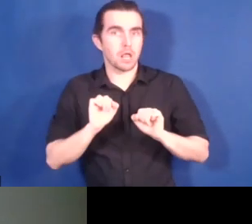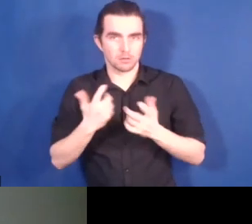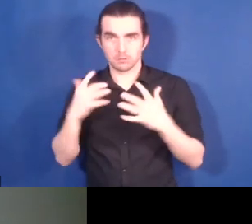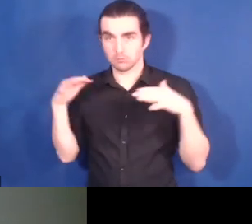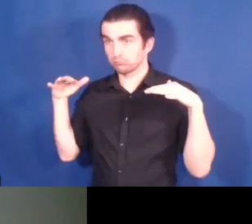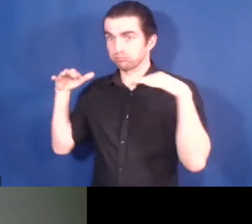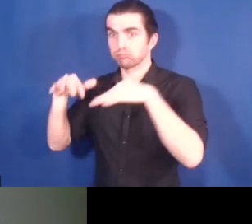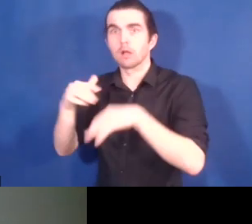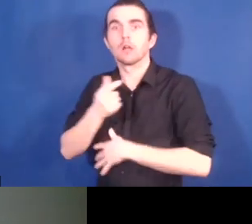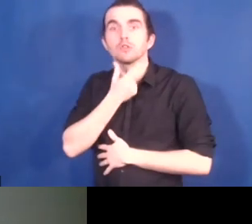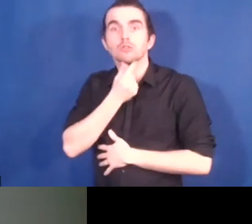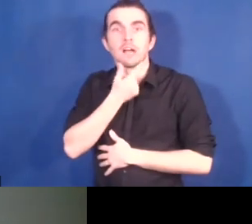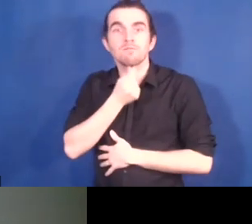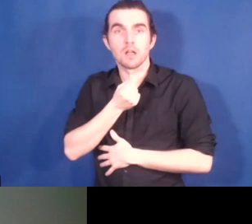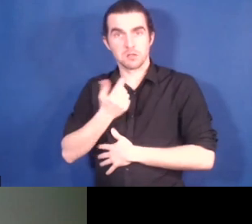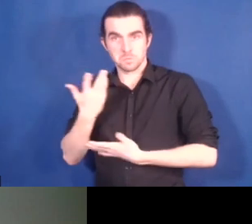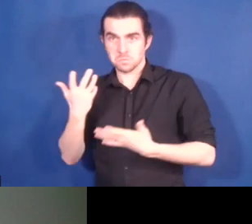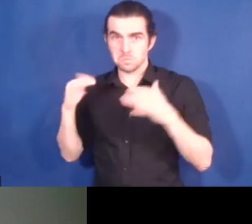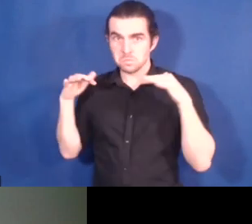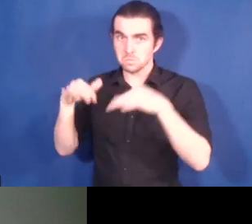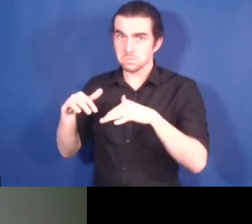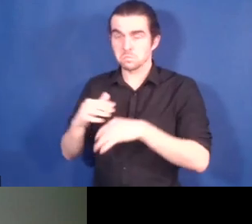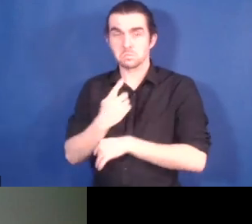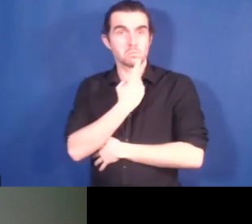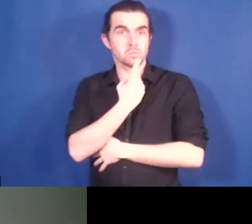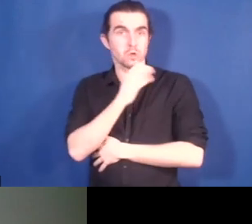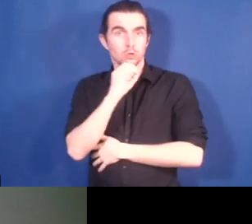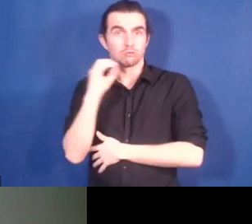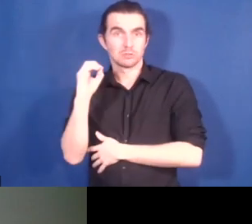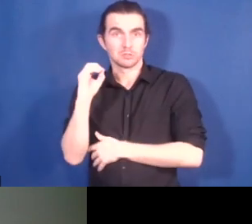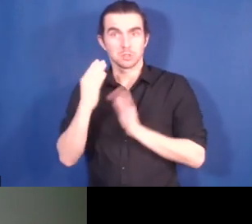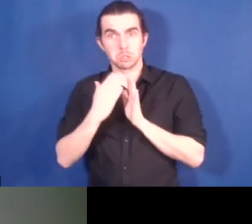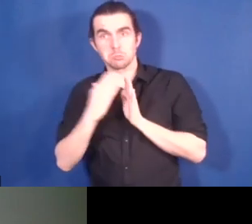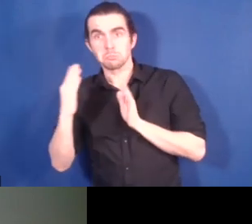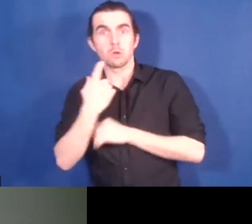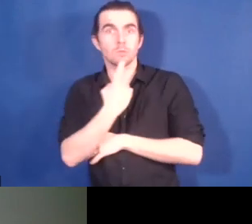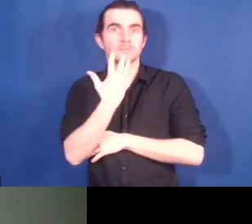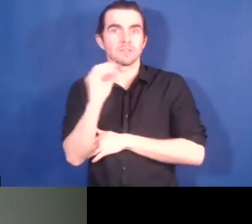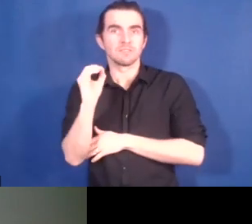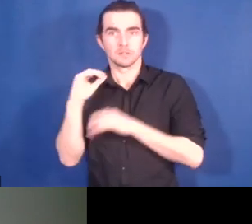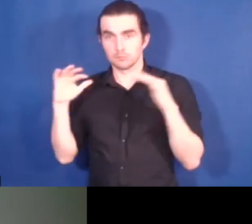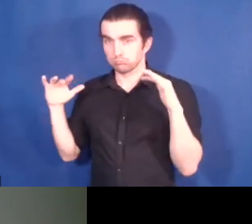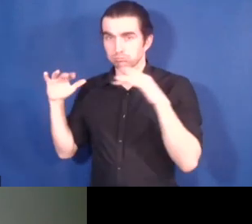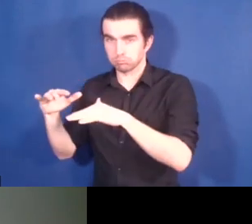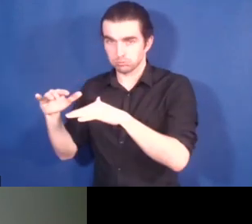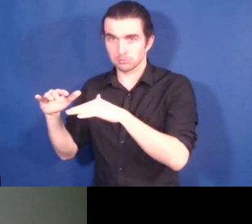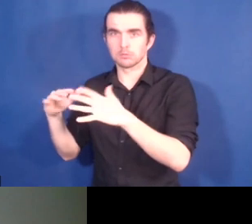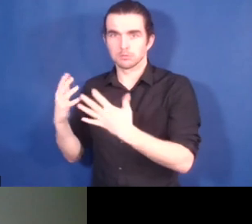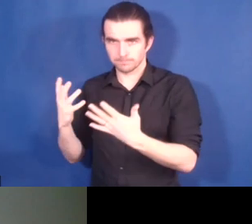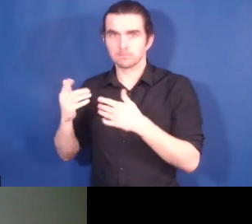in people from every single time zone. This, though, is just a leaping off point.